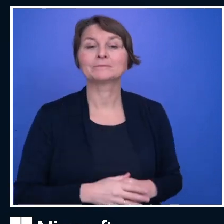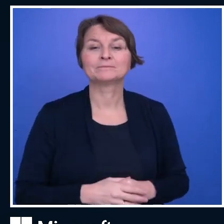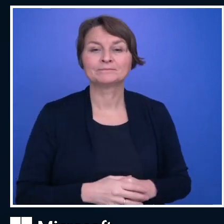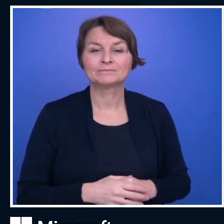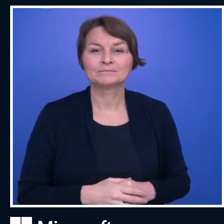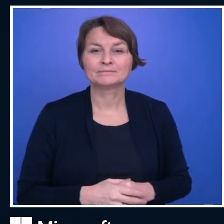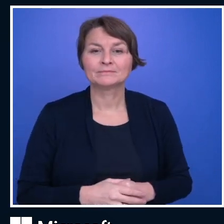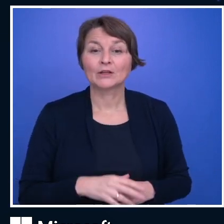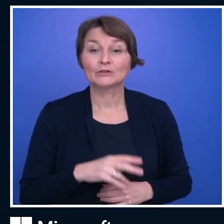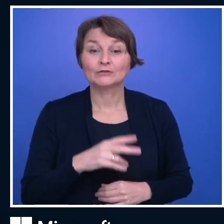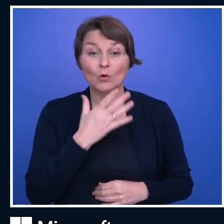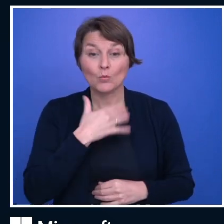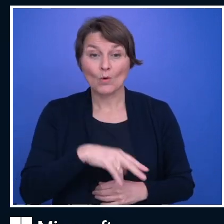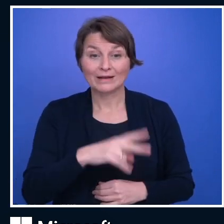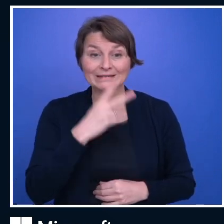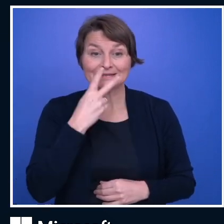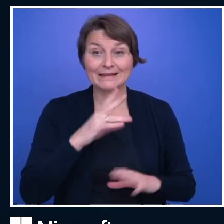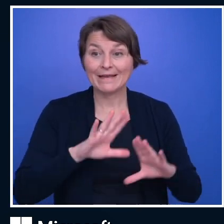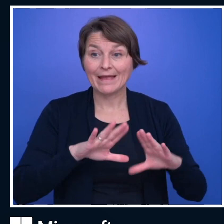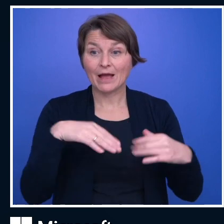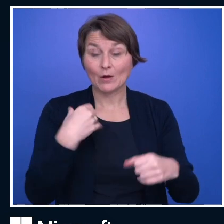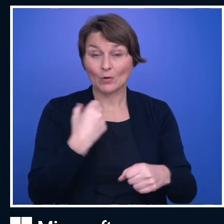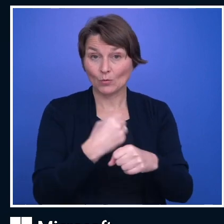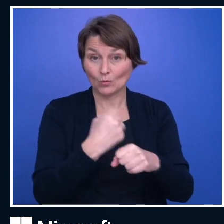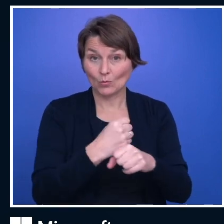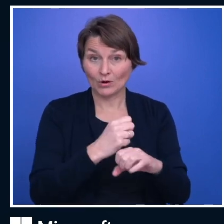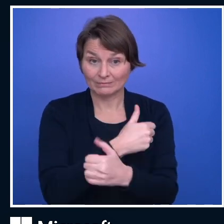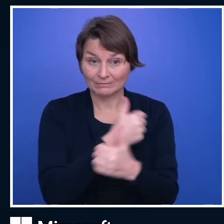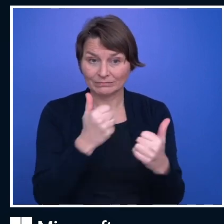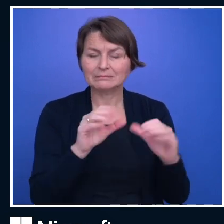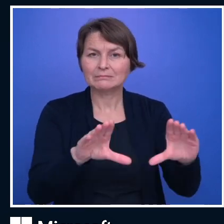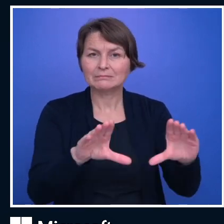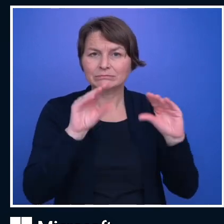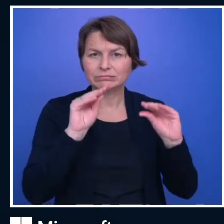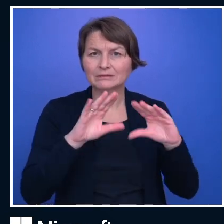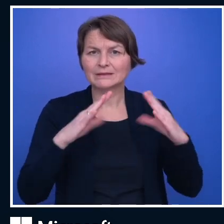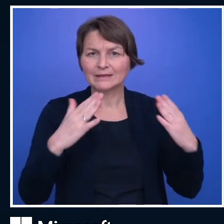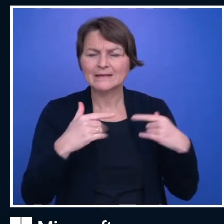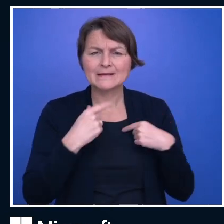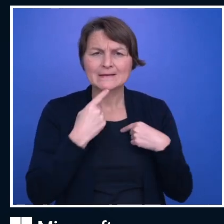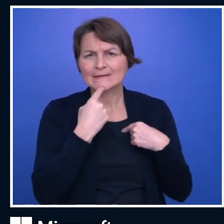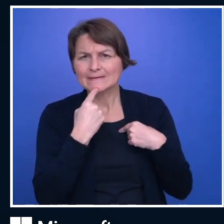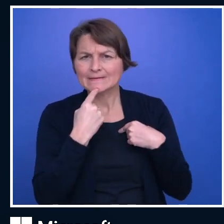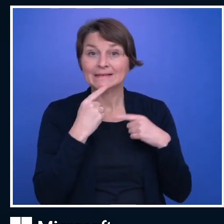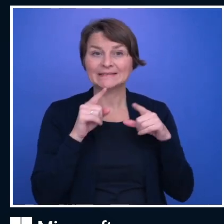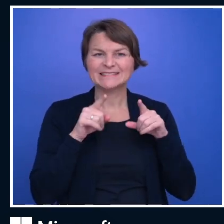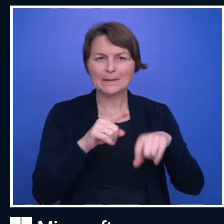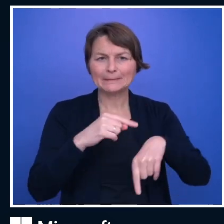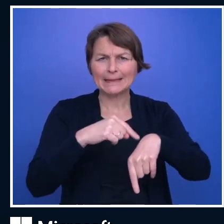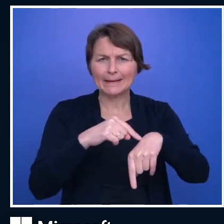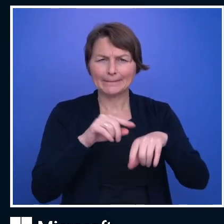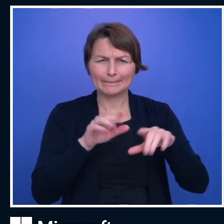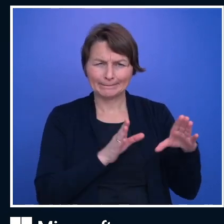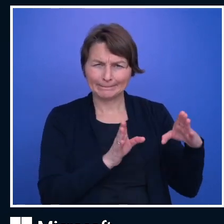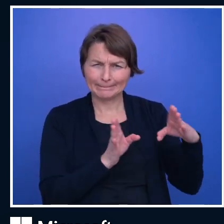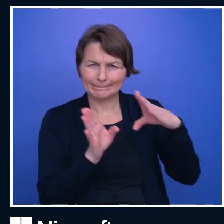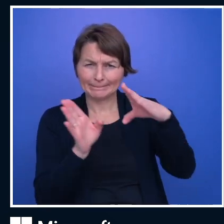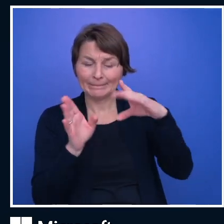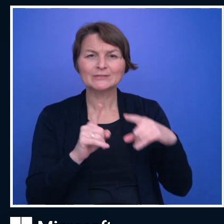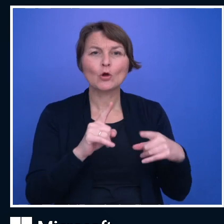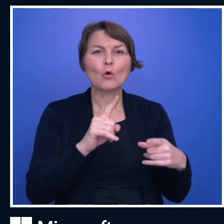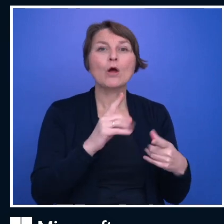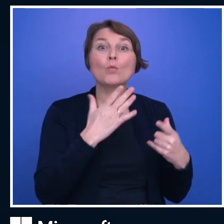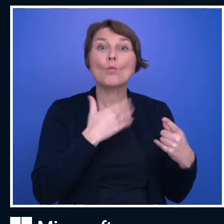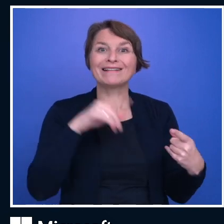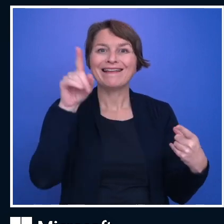case, some people would argue that the best fit line would probably be somewhere in the center wherein the error is minimized. Some people would